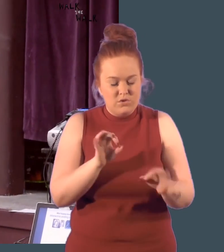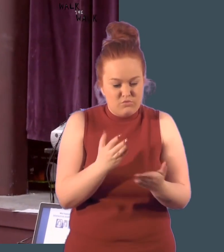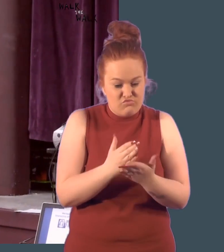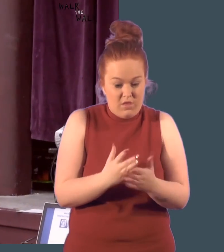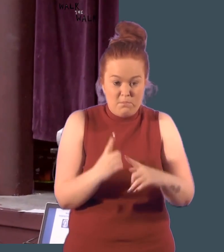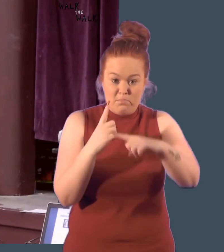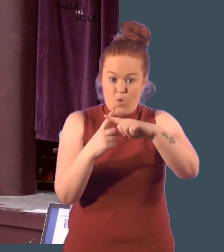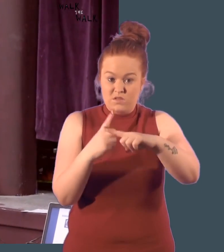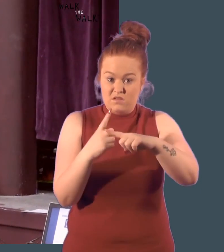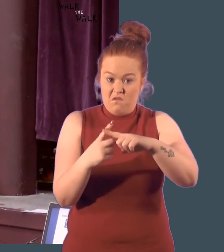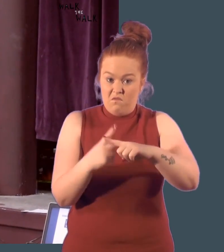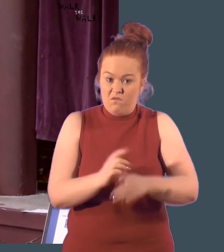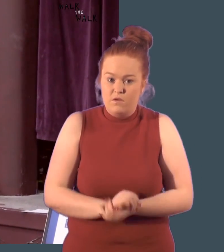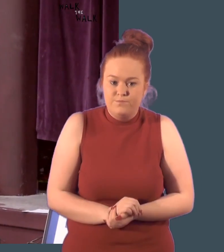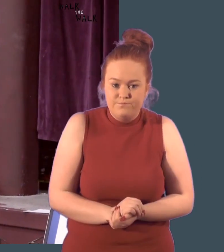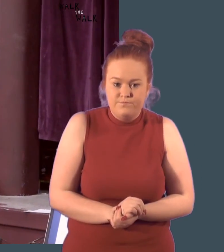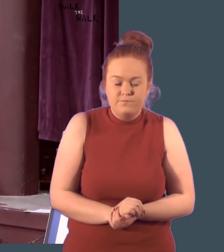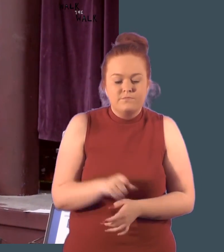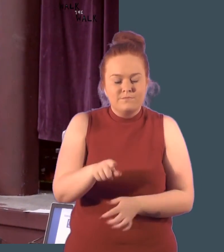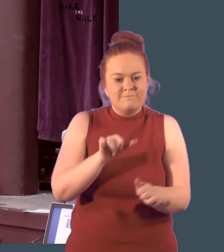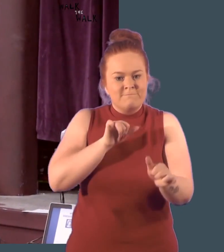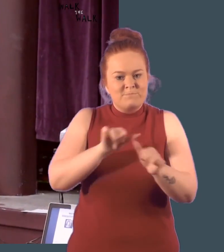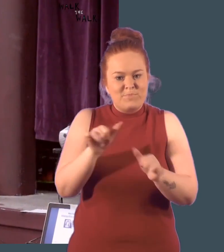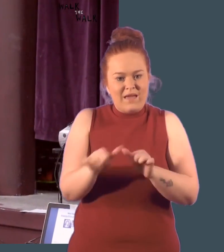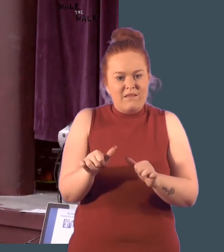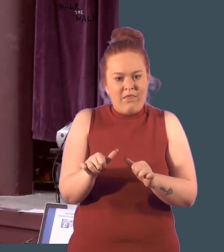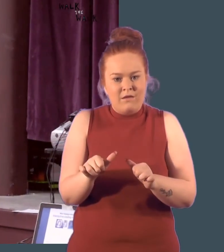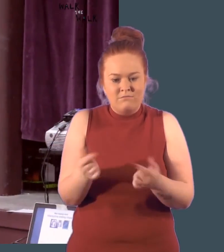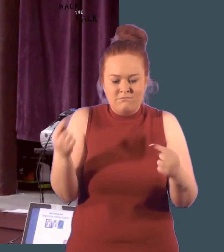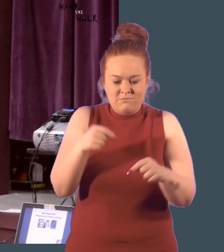much better than coming to the end of the book and just closing it and walking away.